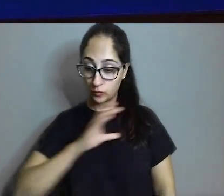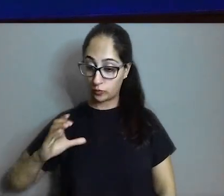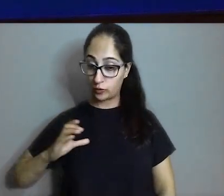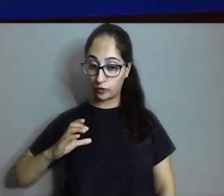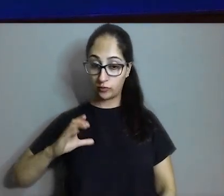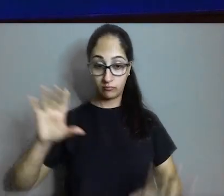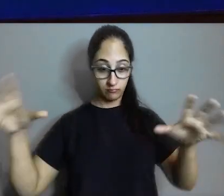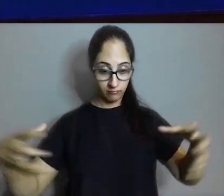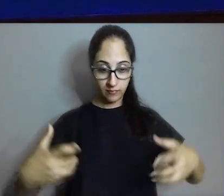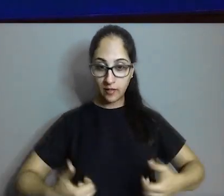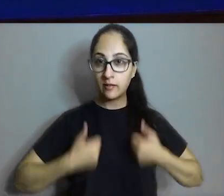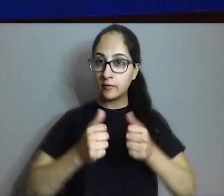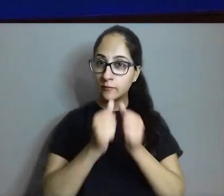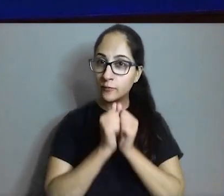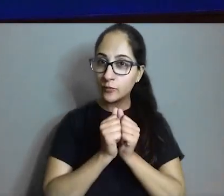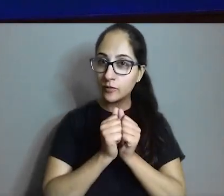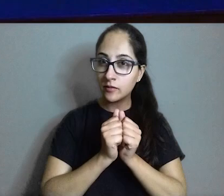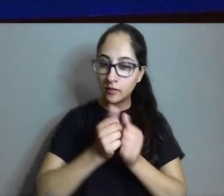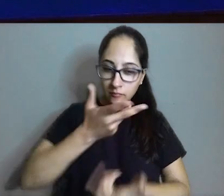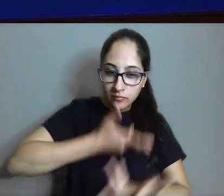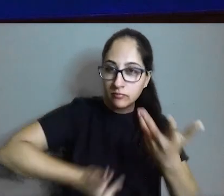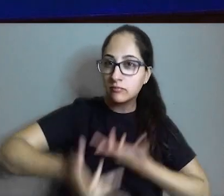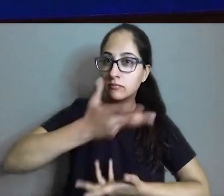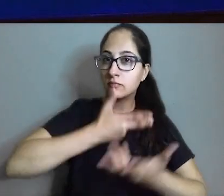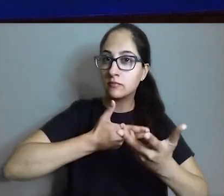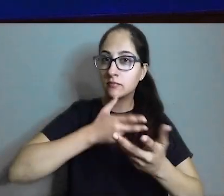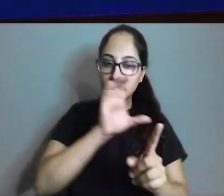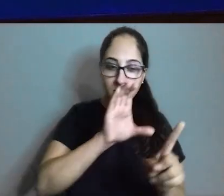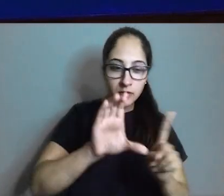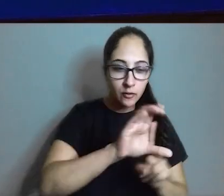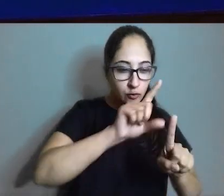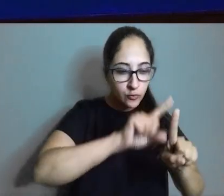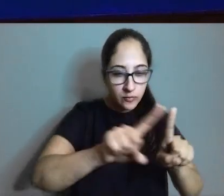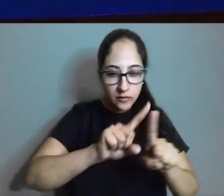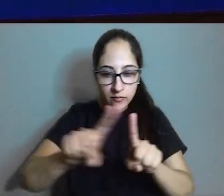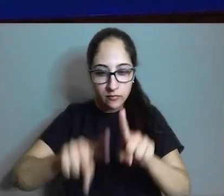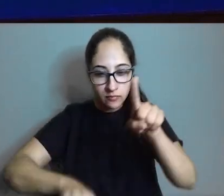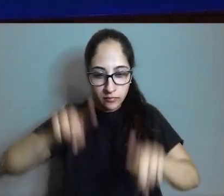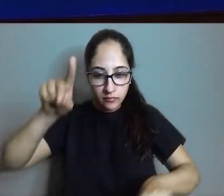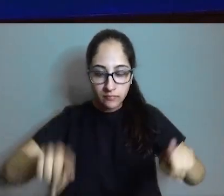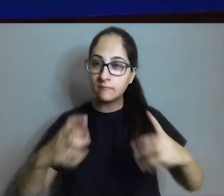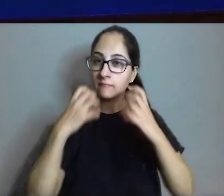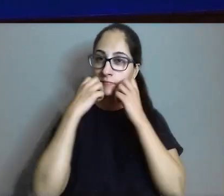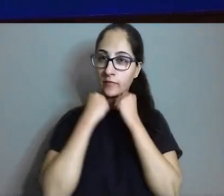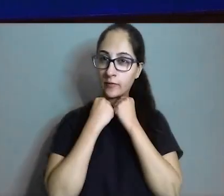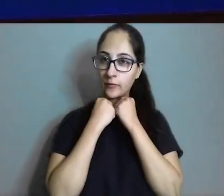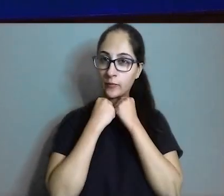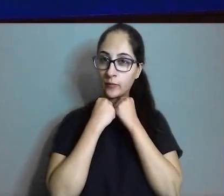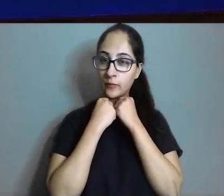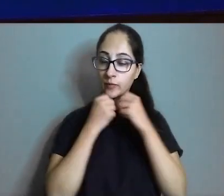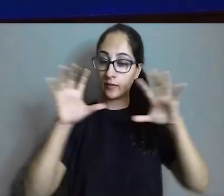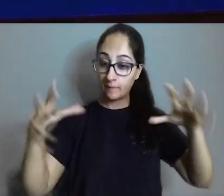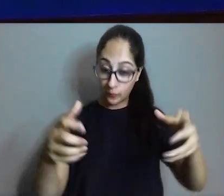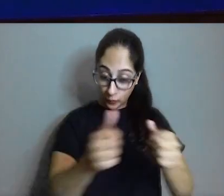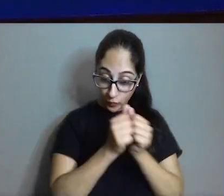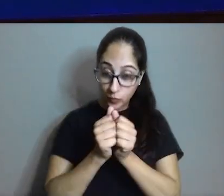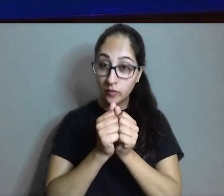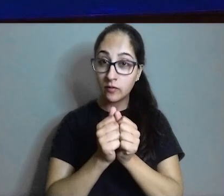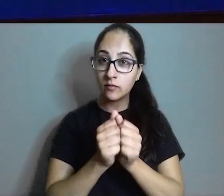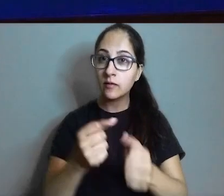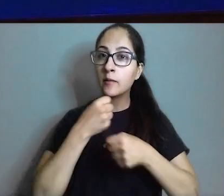Christians created together an exemplary culture of tolerance, fostering